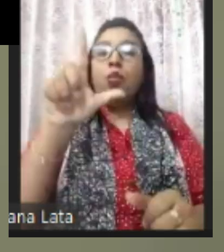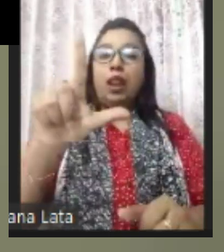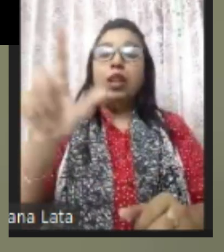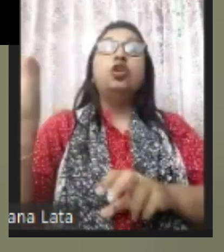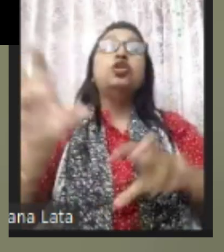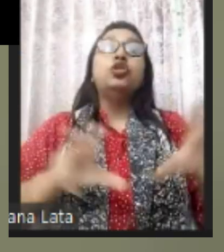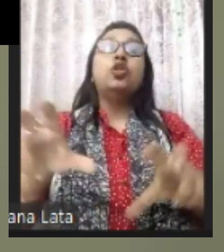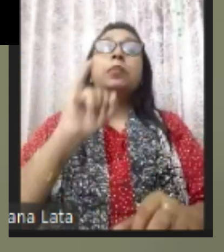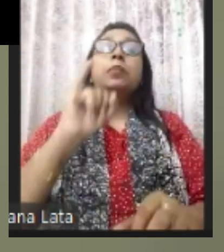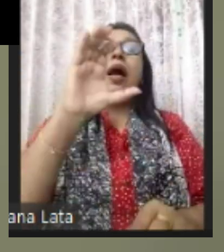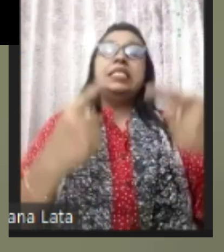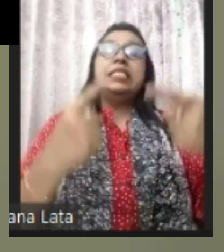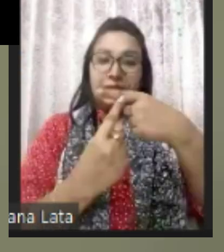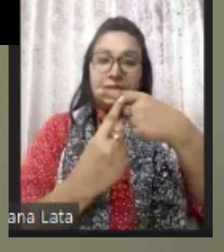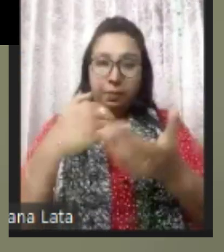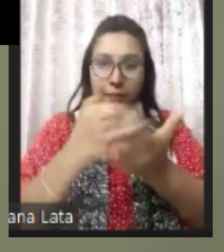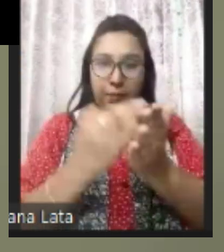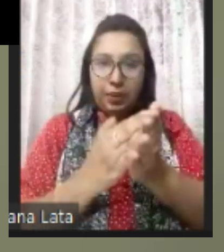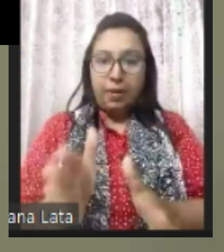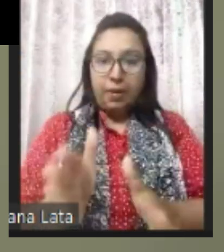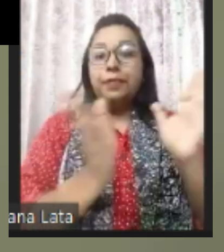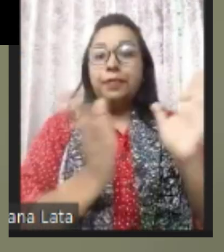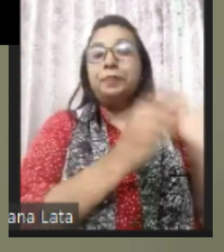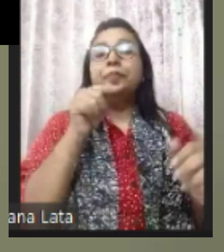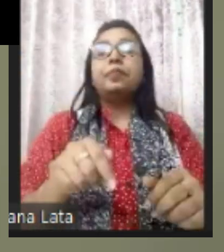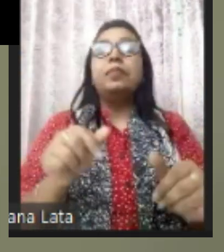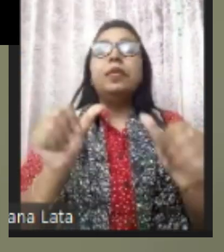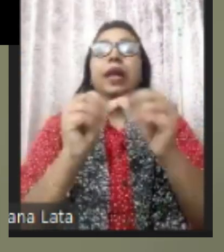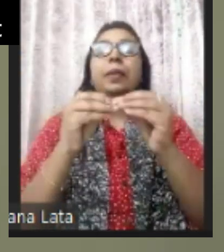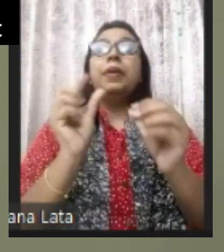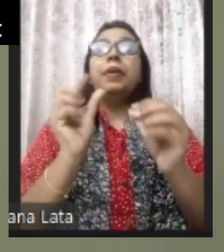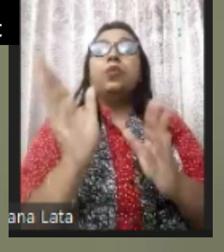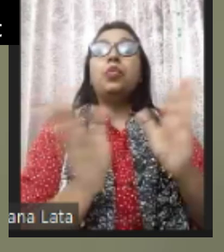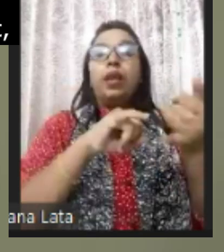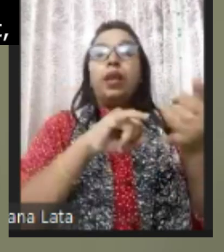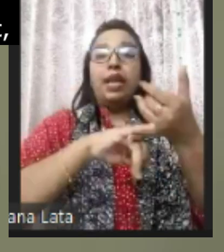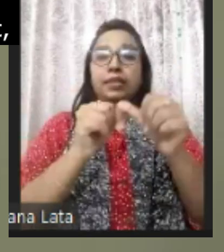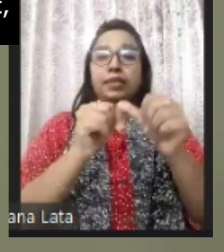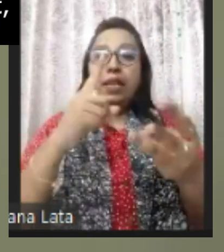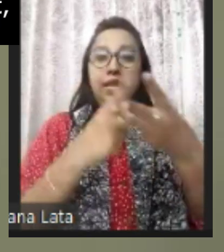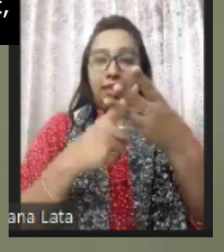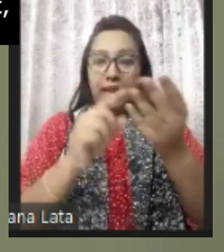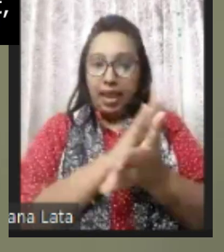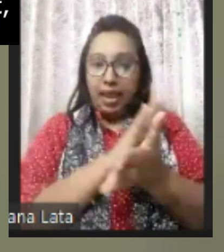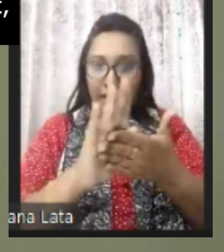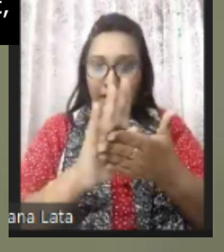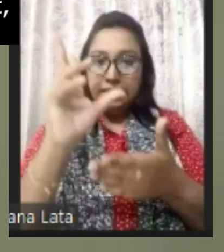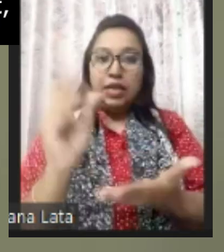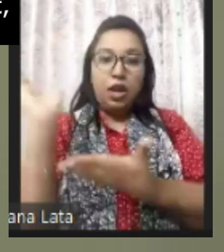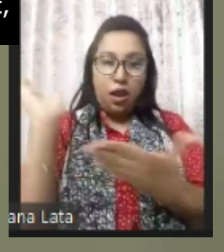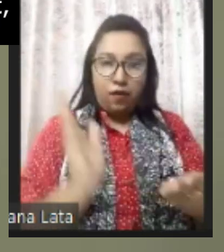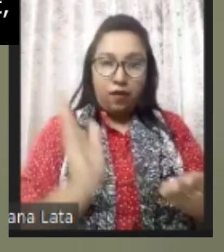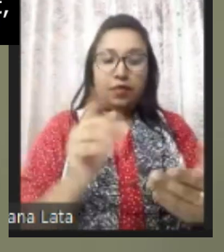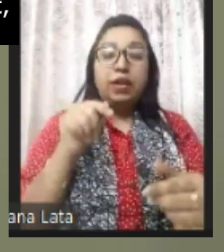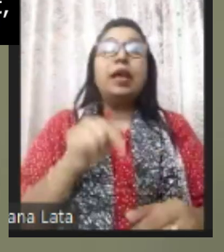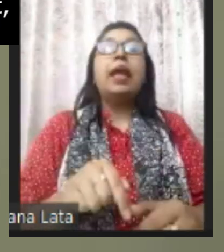Mustafa Kamal, Director General of Department of Social Services. And today's chair is Dr. Dewan Mohammad Humayun Kabir, Project Director